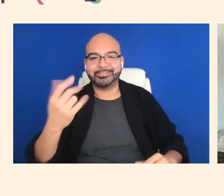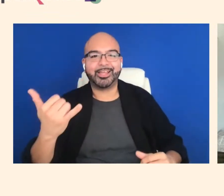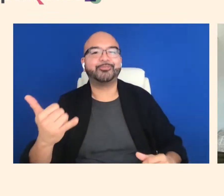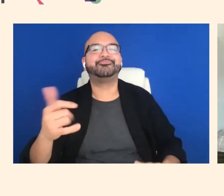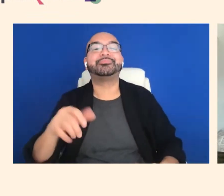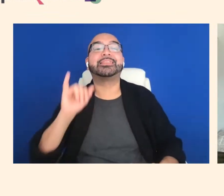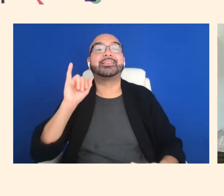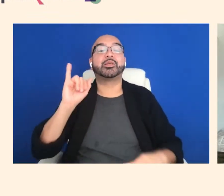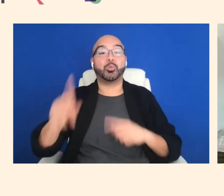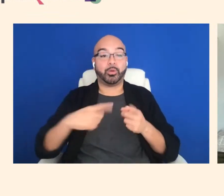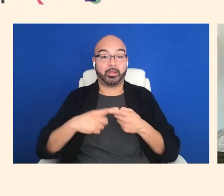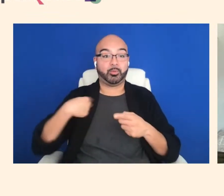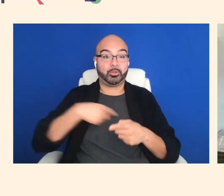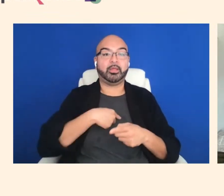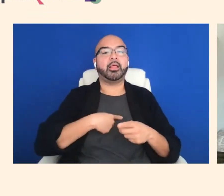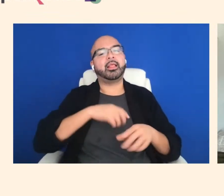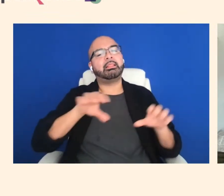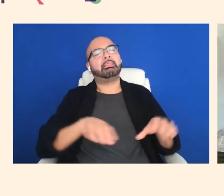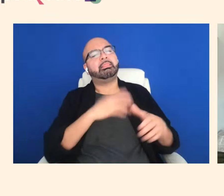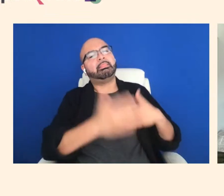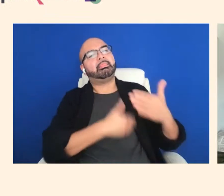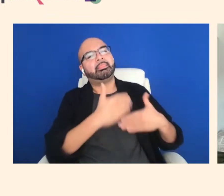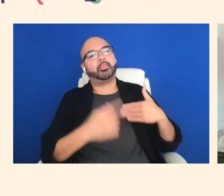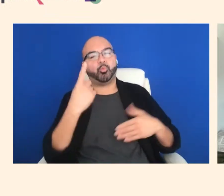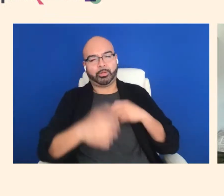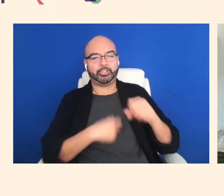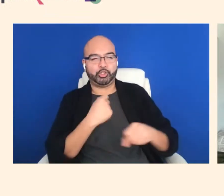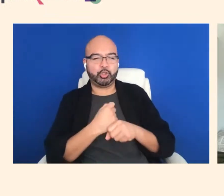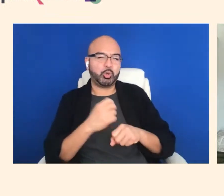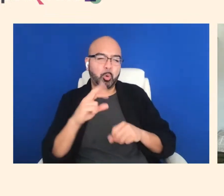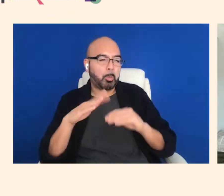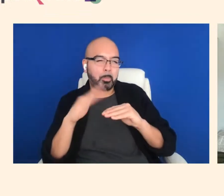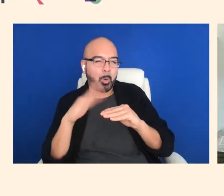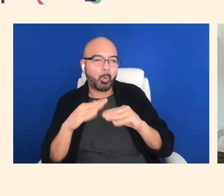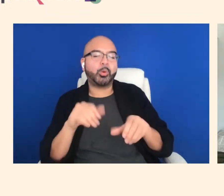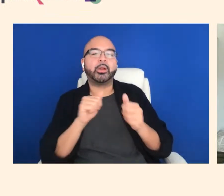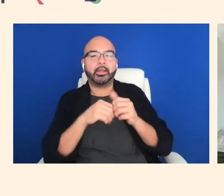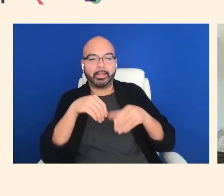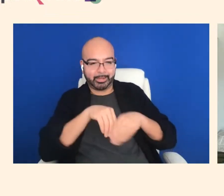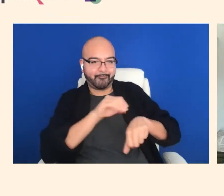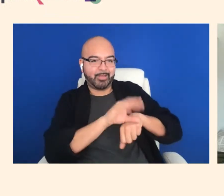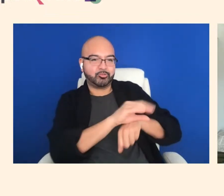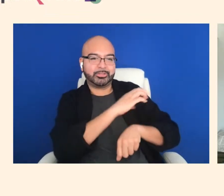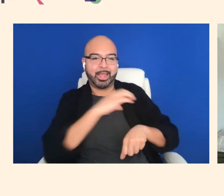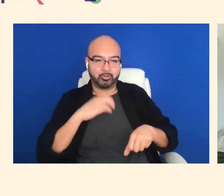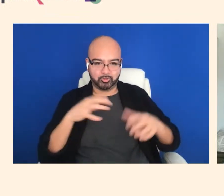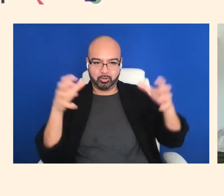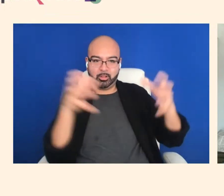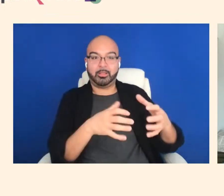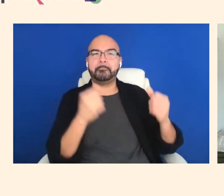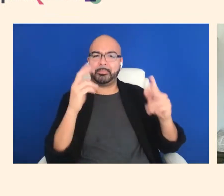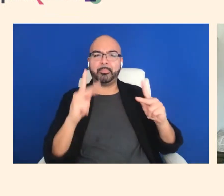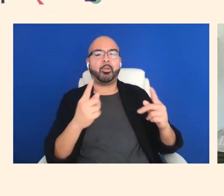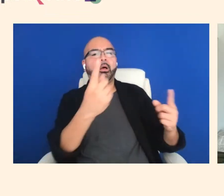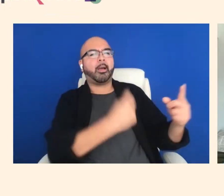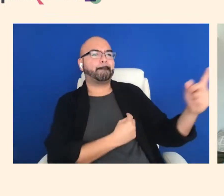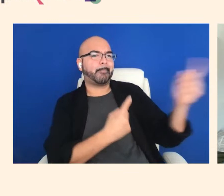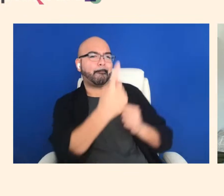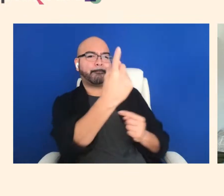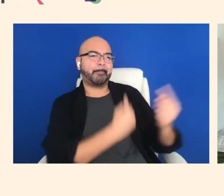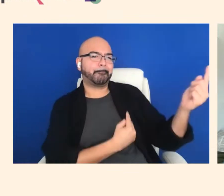that year or more in advisory council, there were hundreds of people who came through advisory council because it was open